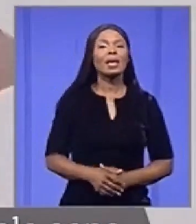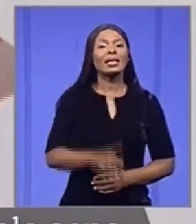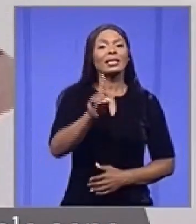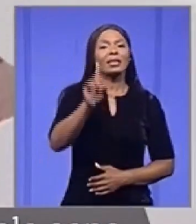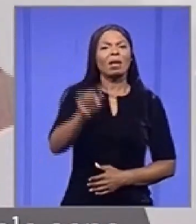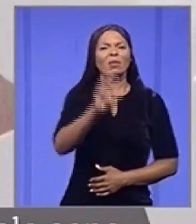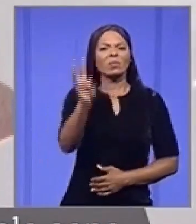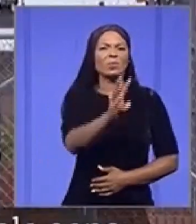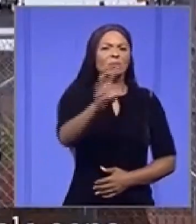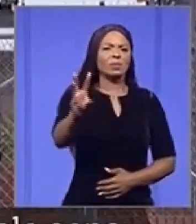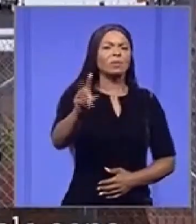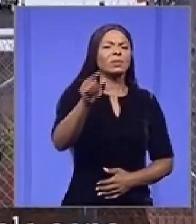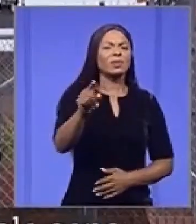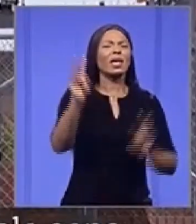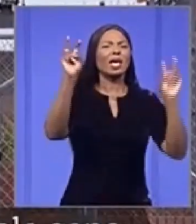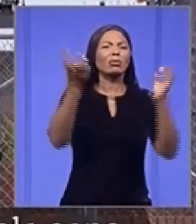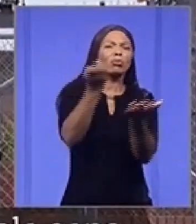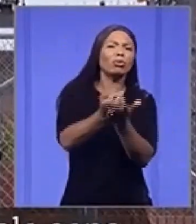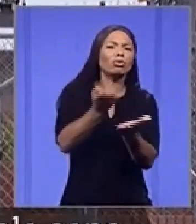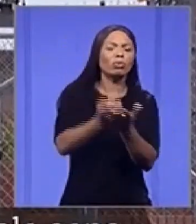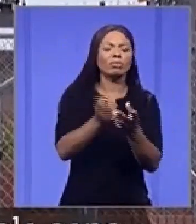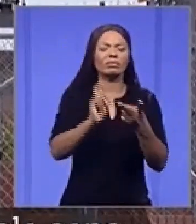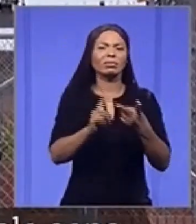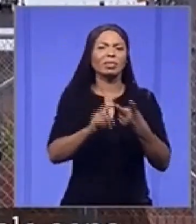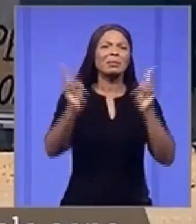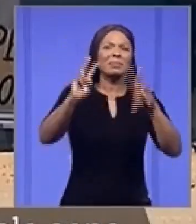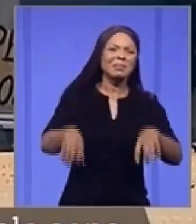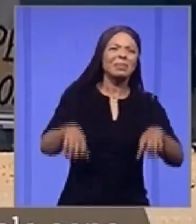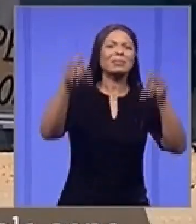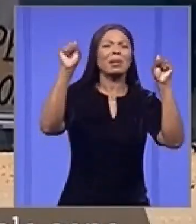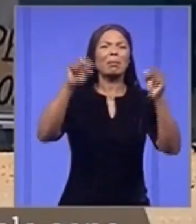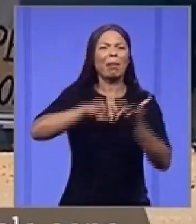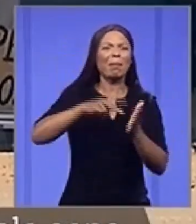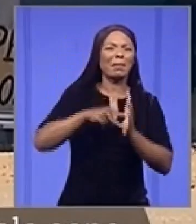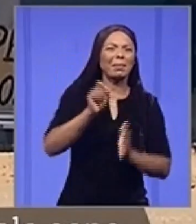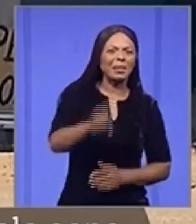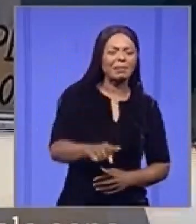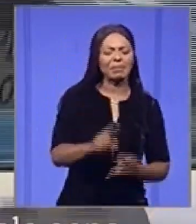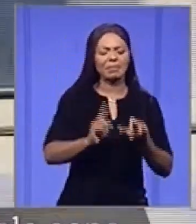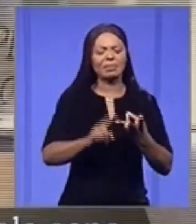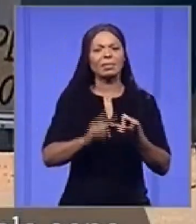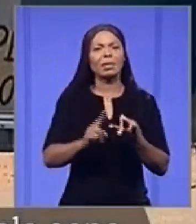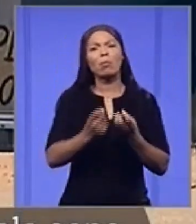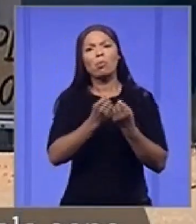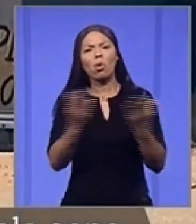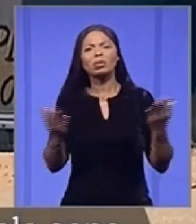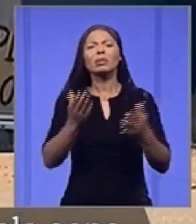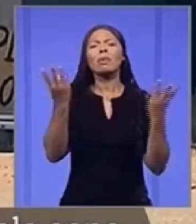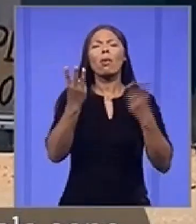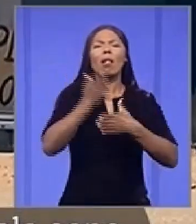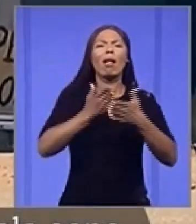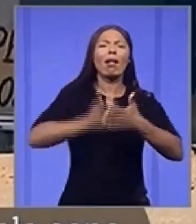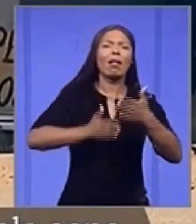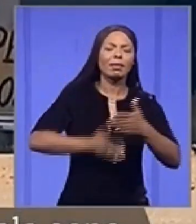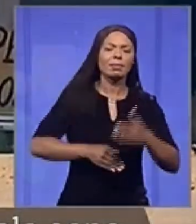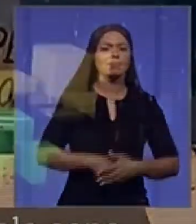ga jaana a ikonomi go kgaolwa go go rulagantsweng ga motlakase le kelo e kwa godimo ya botlhokatiro.